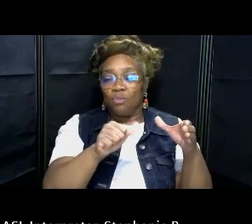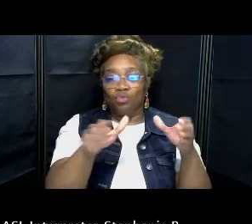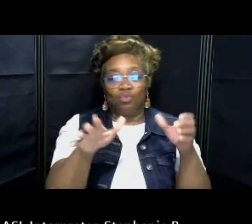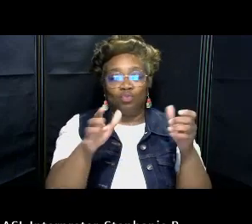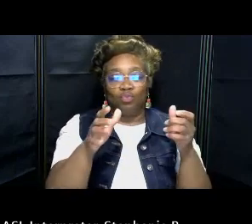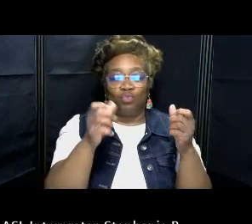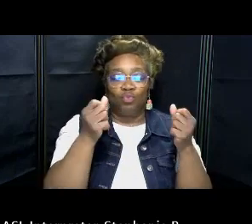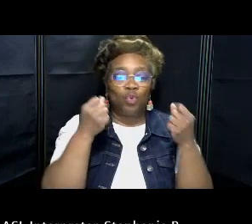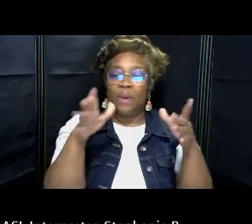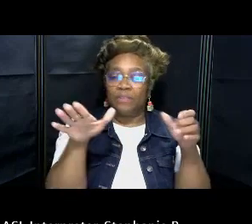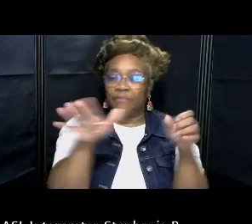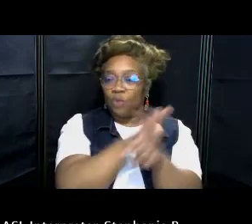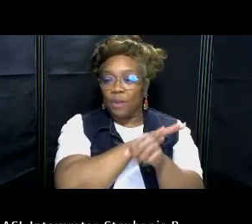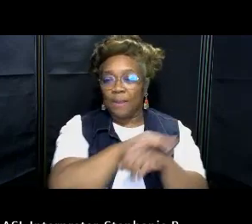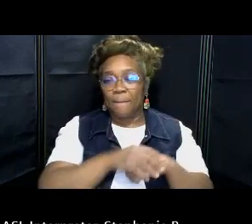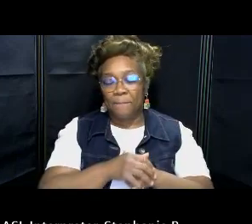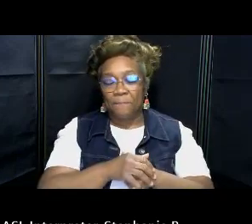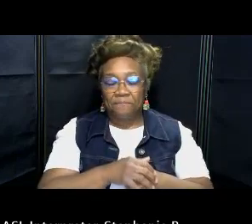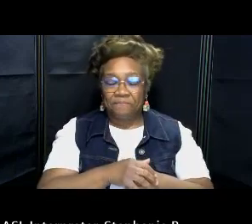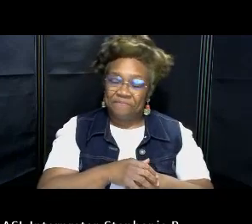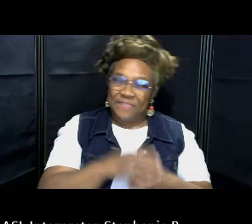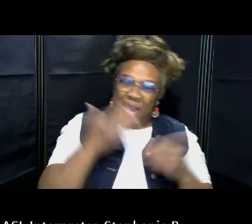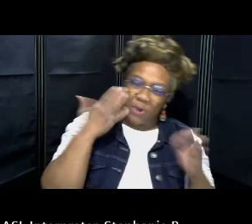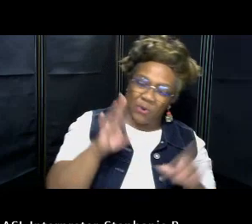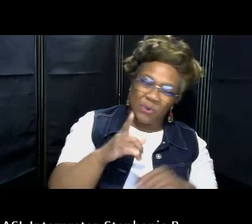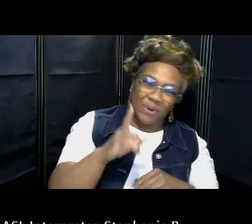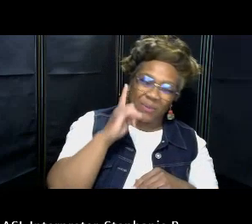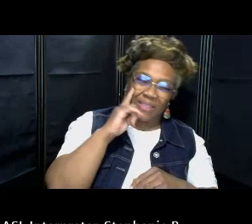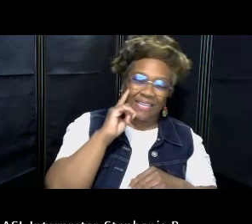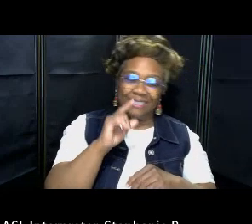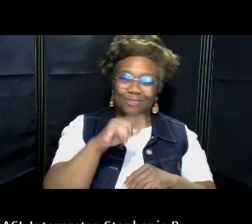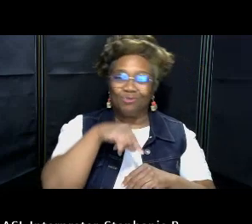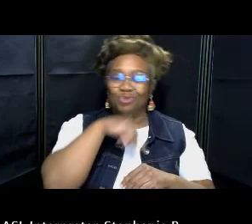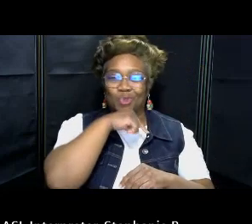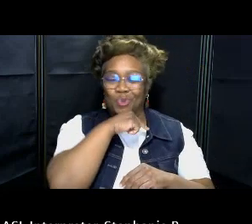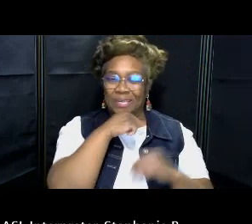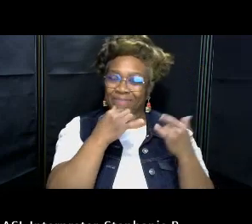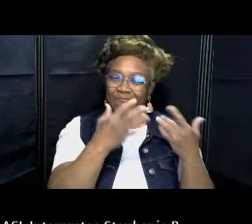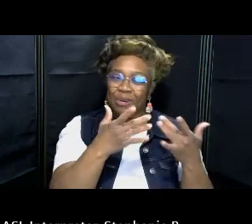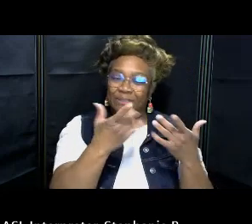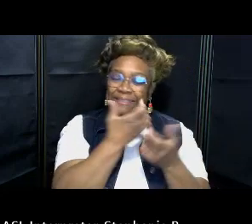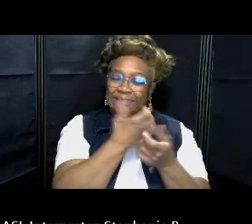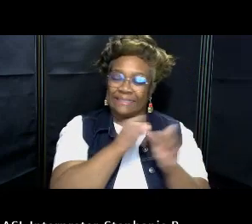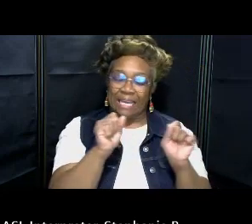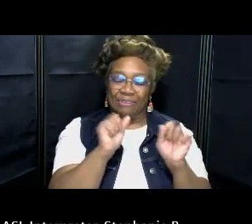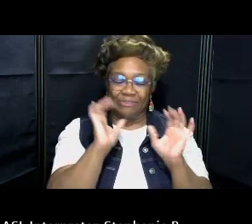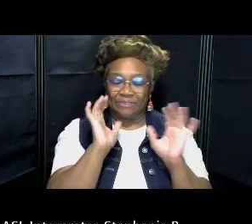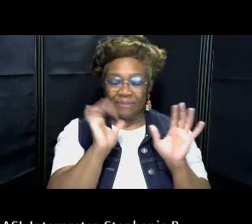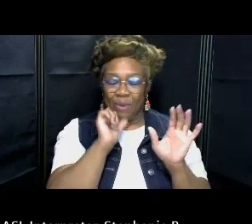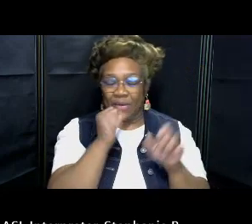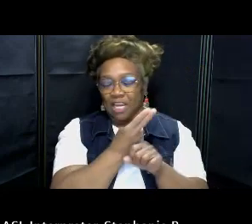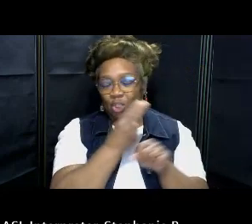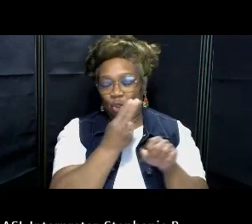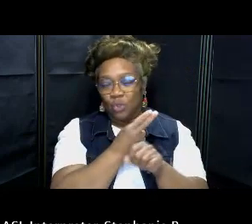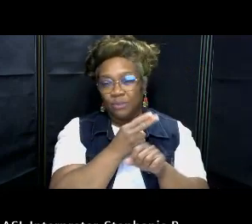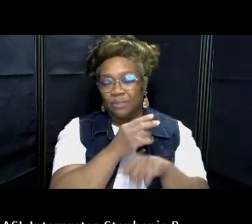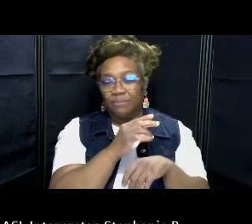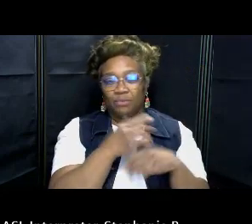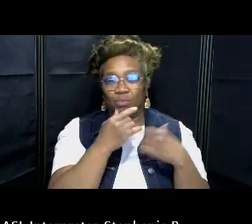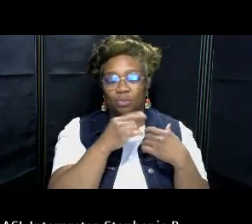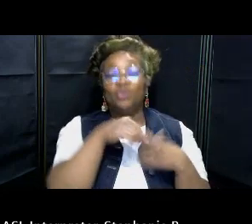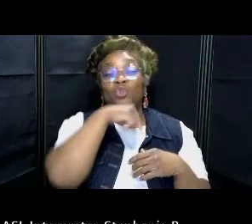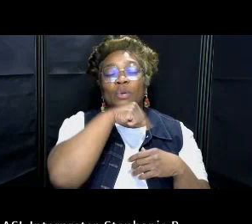and I don't know. I'm just not. I don't think turkey fryers are safe. Yeah, I would not use them. right.